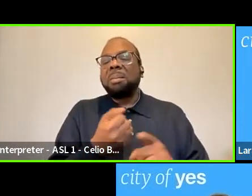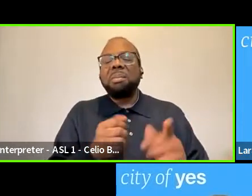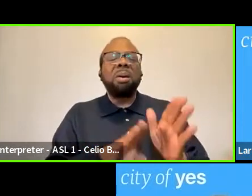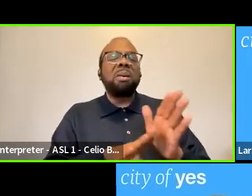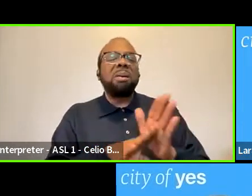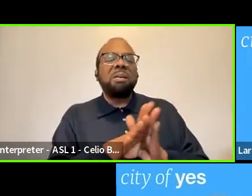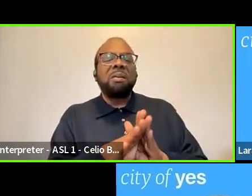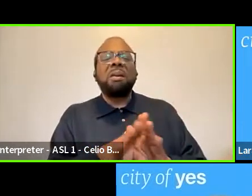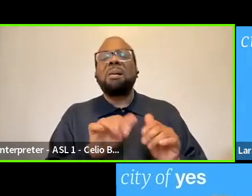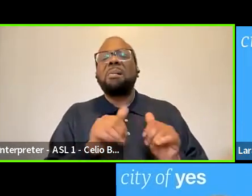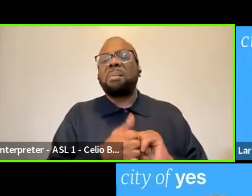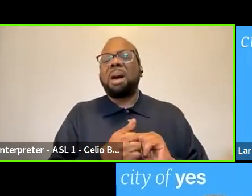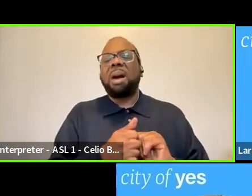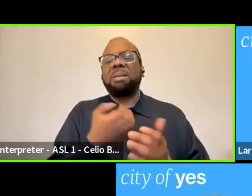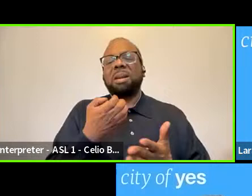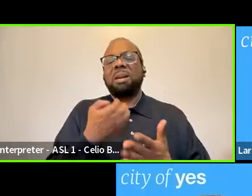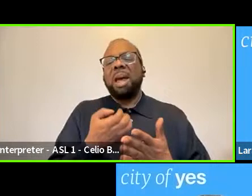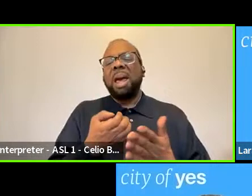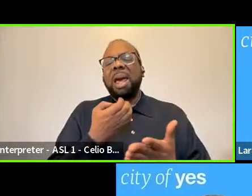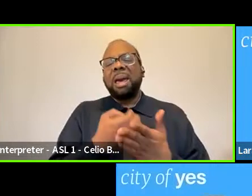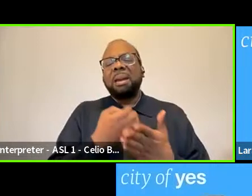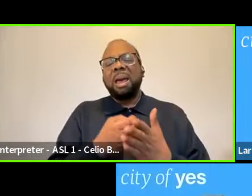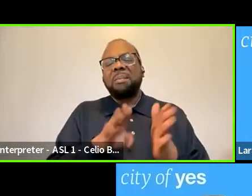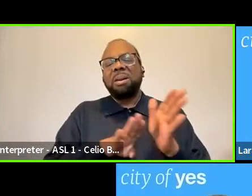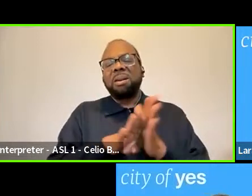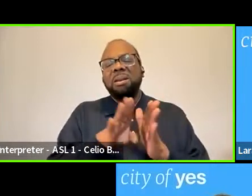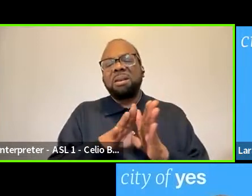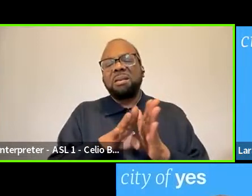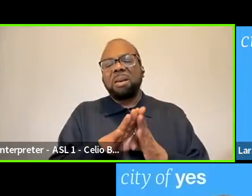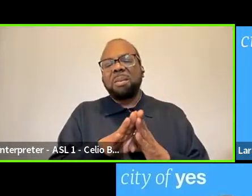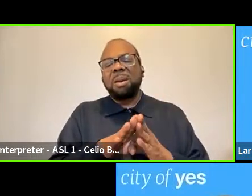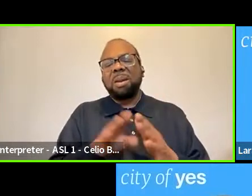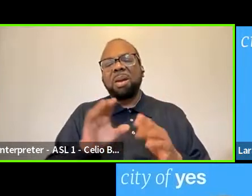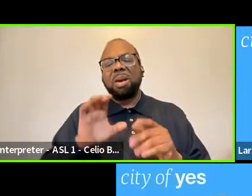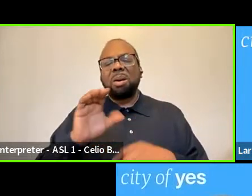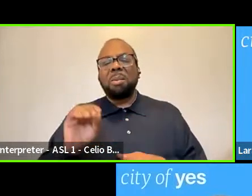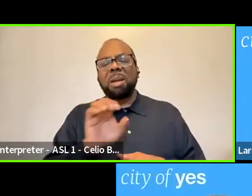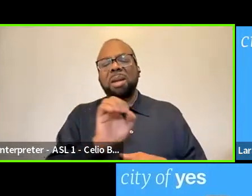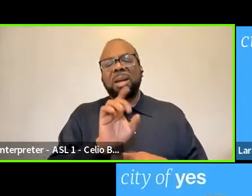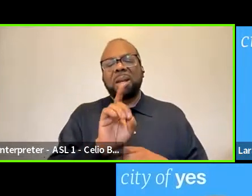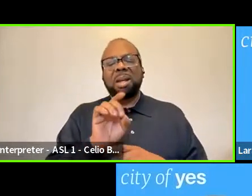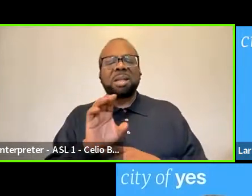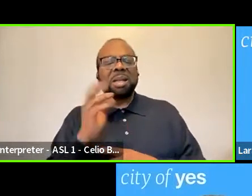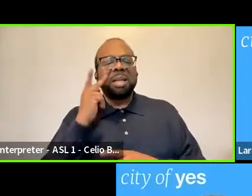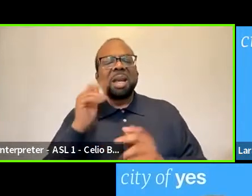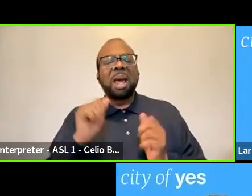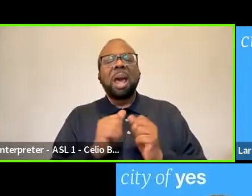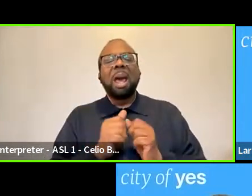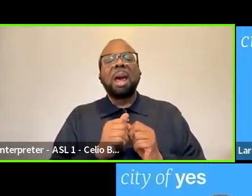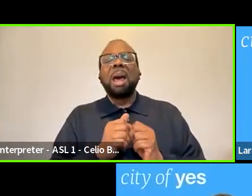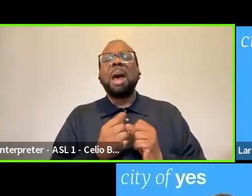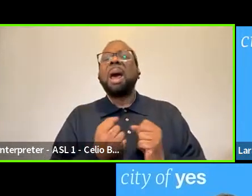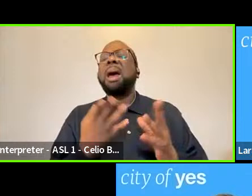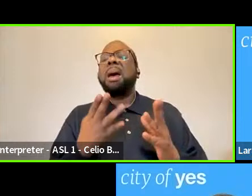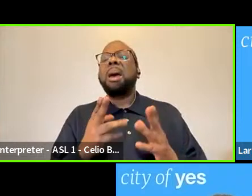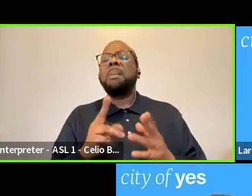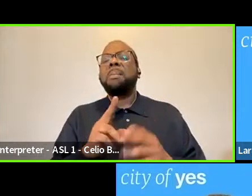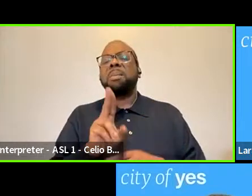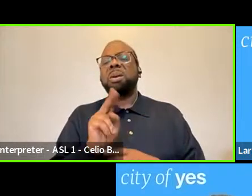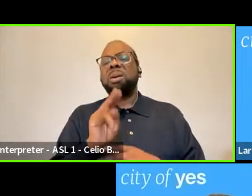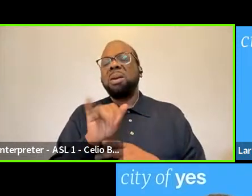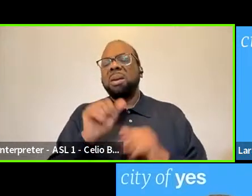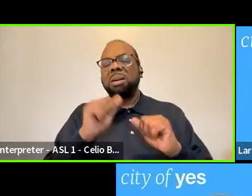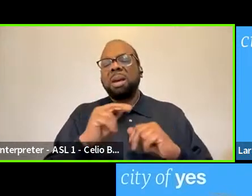the Economic Development Corporation, EDC, using a projection of how many units could be created as well as assumptions about